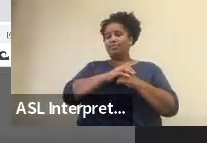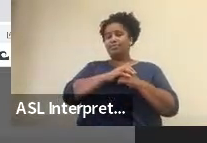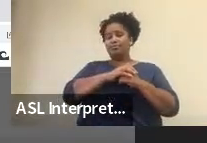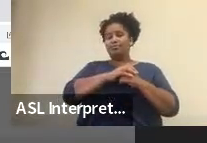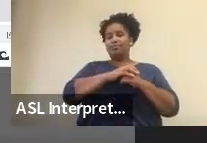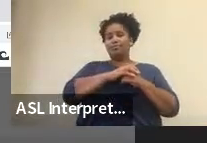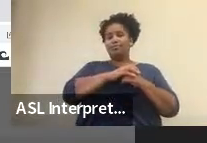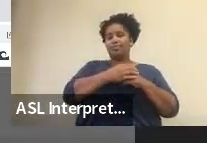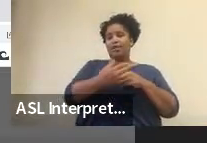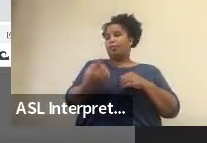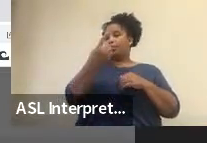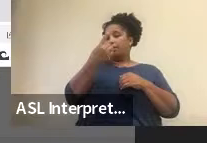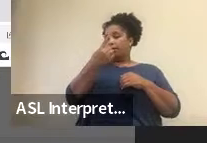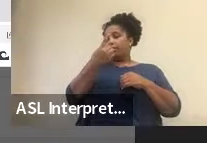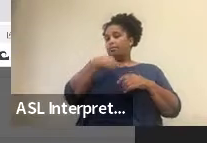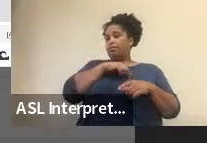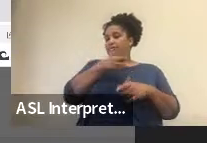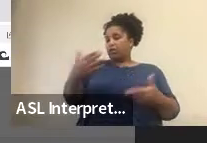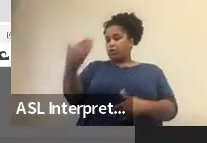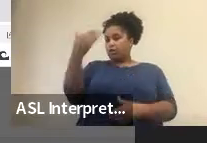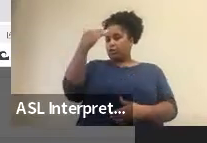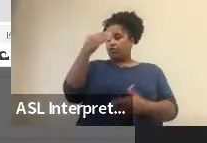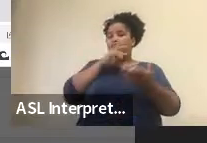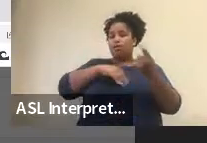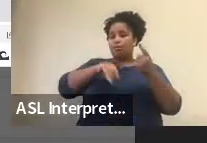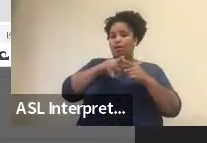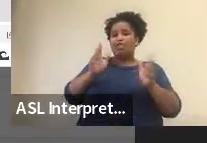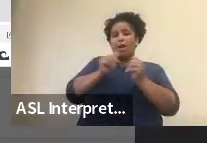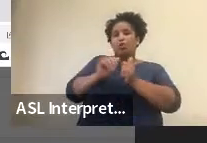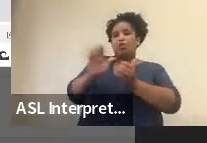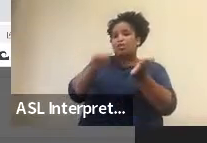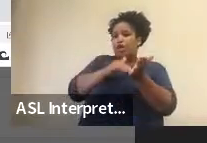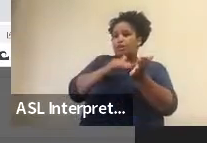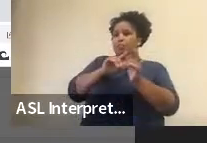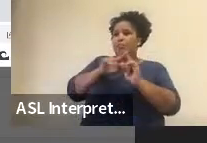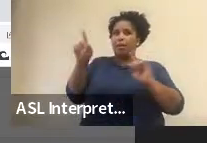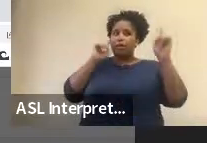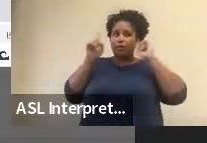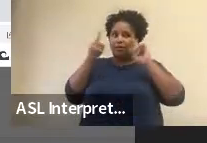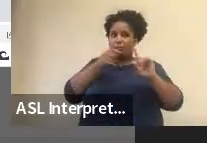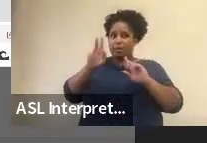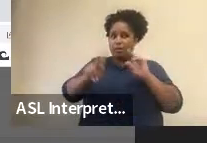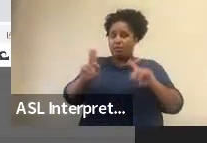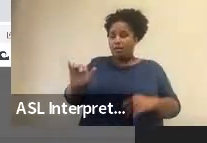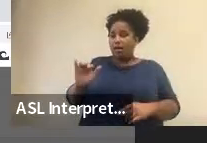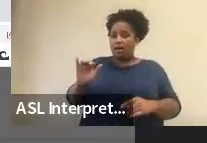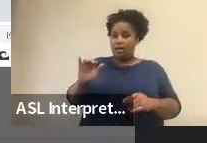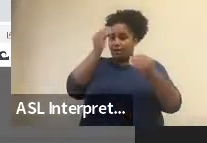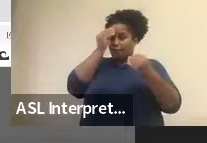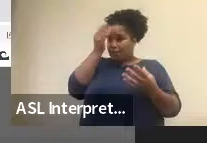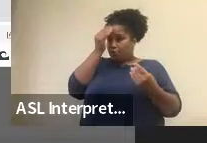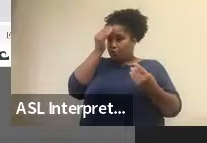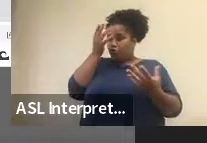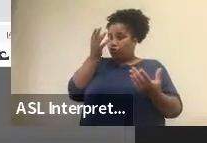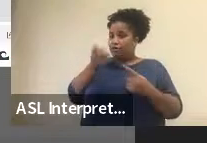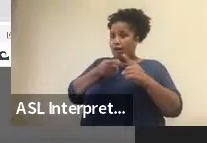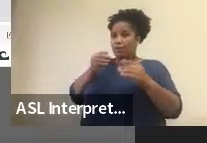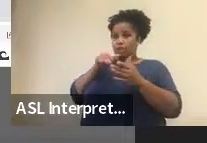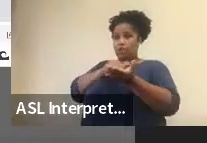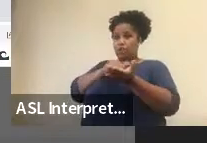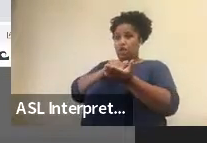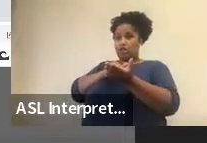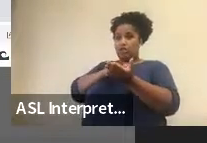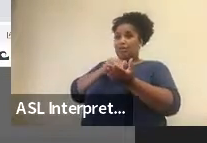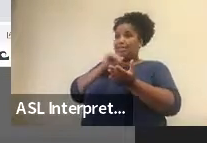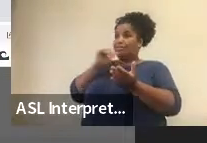one of the things that I know we've talked about is talk to your provider, but what I'm hearing from people is that the information from the provider is